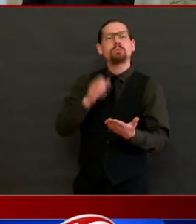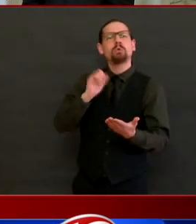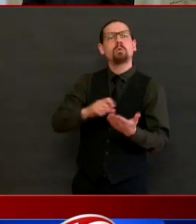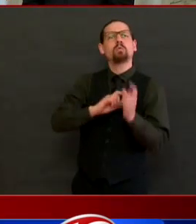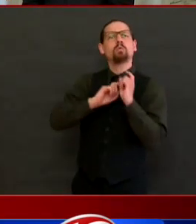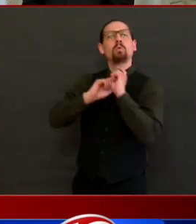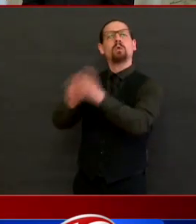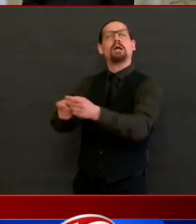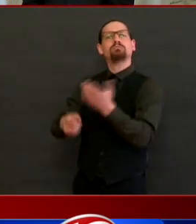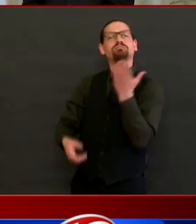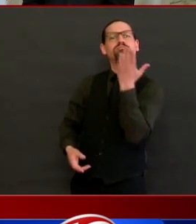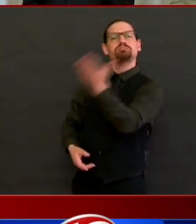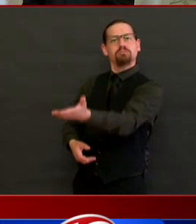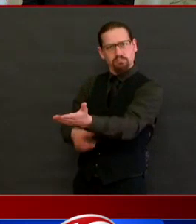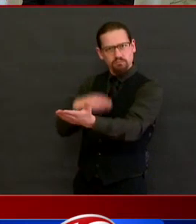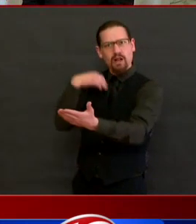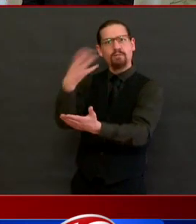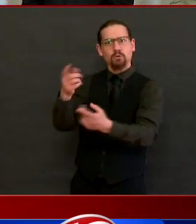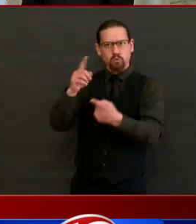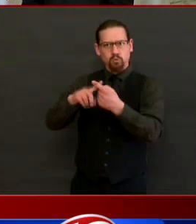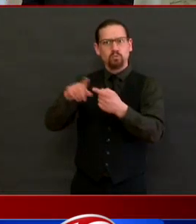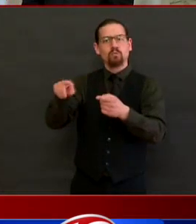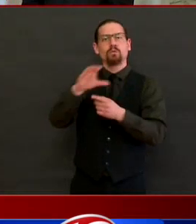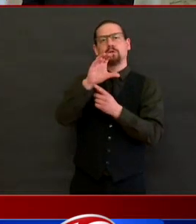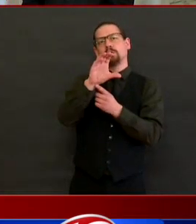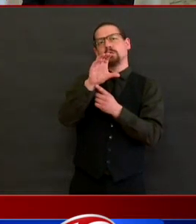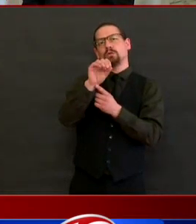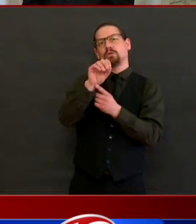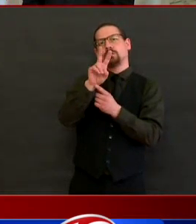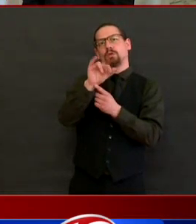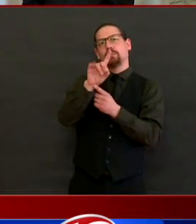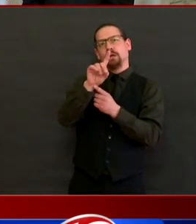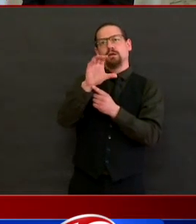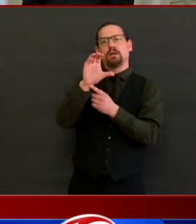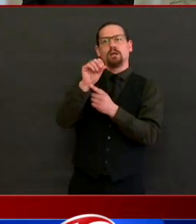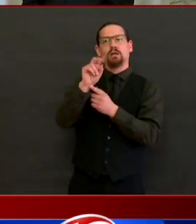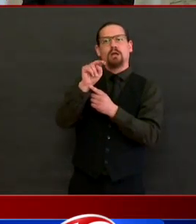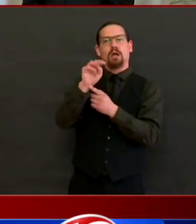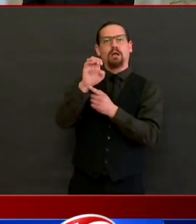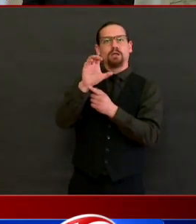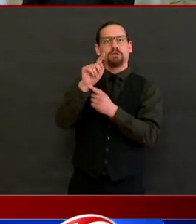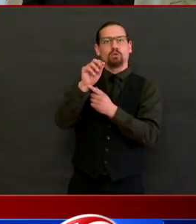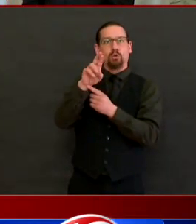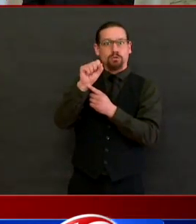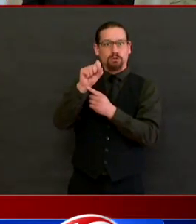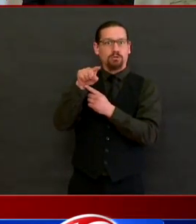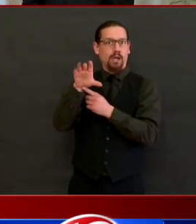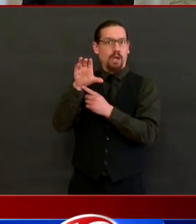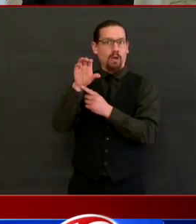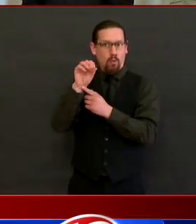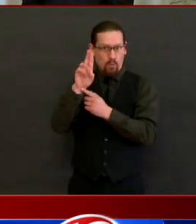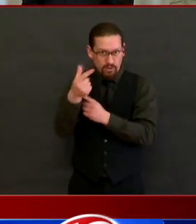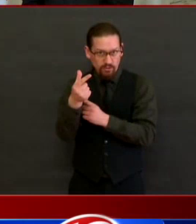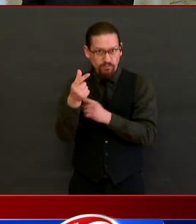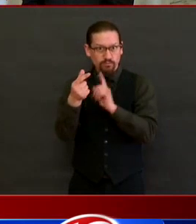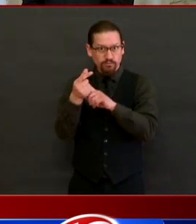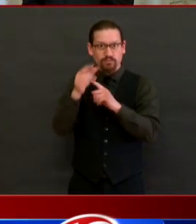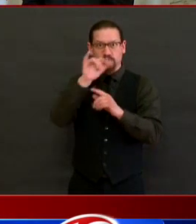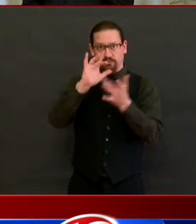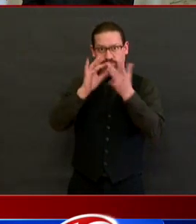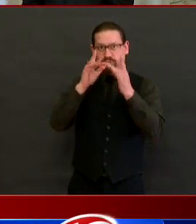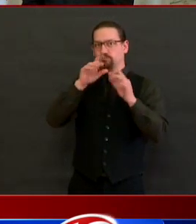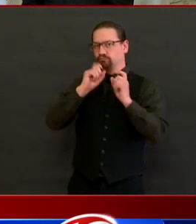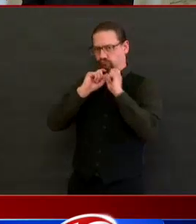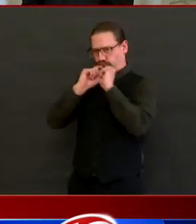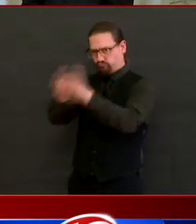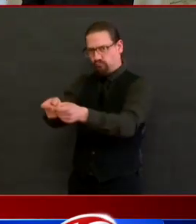covidconnectors.org, covidconnectors.org. You can turn in your device. They'll make sure to wipe it clean,